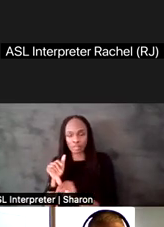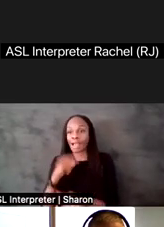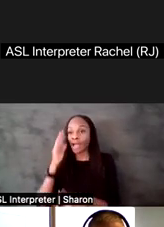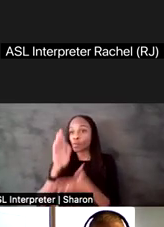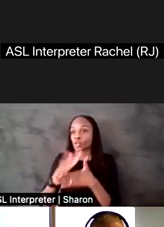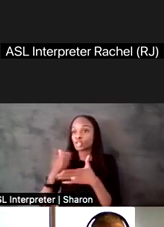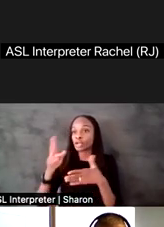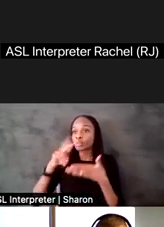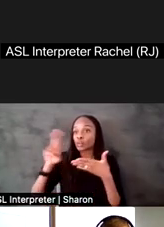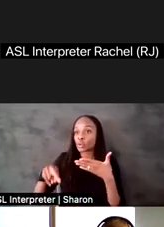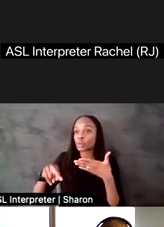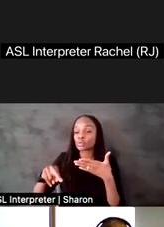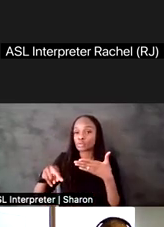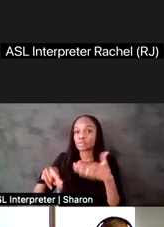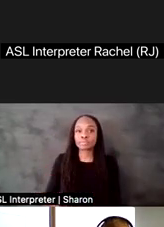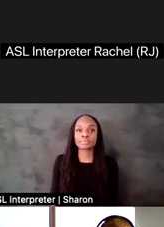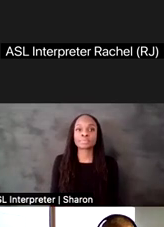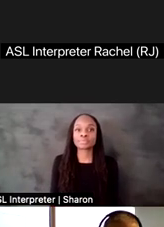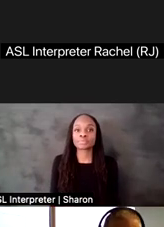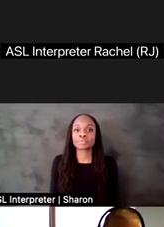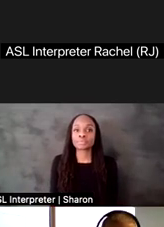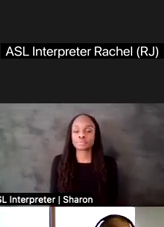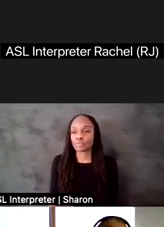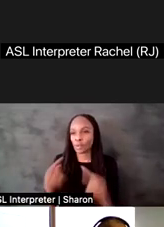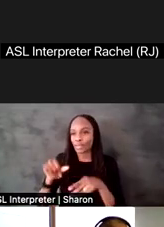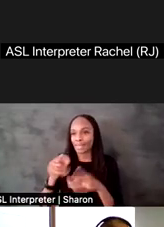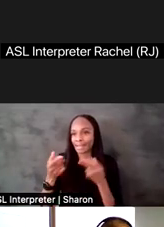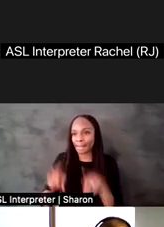results as that happens.